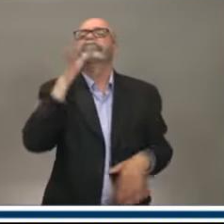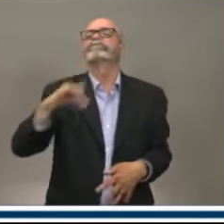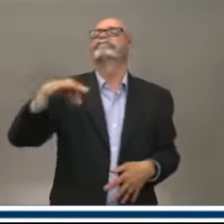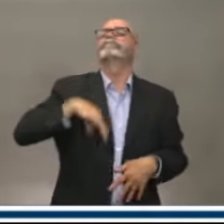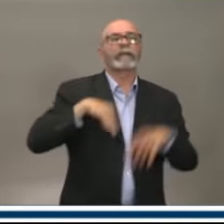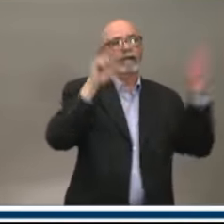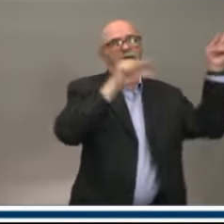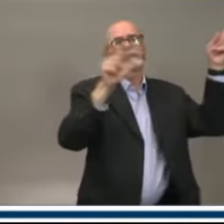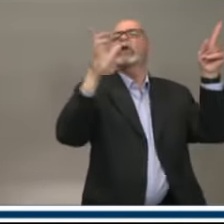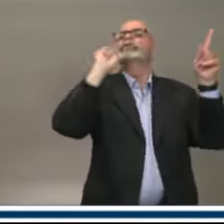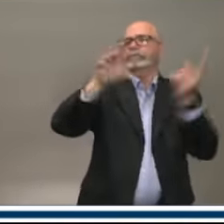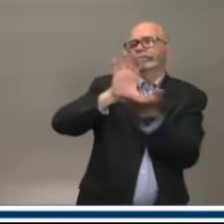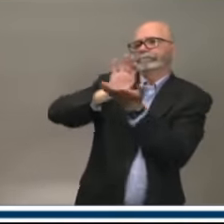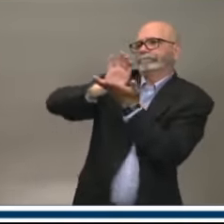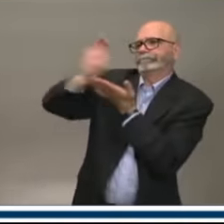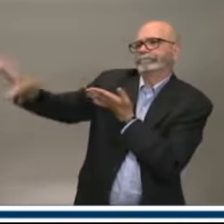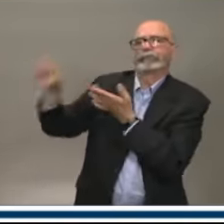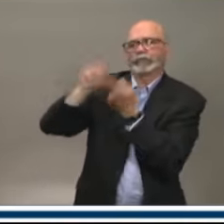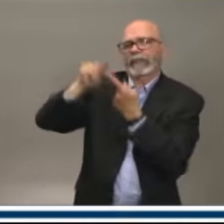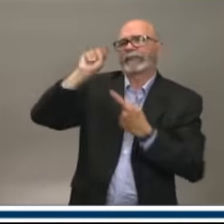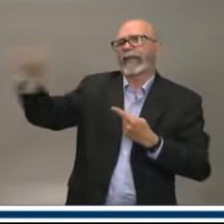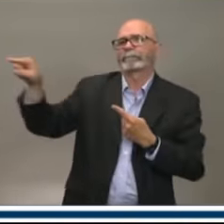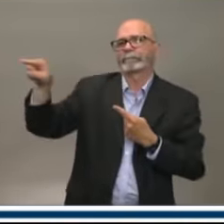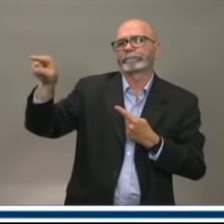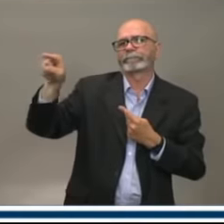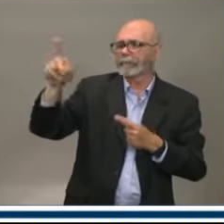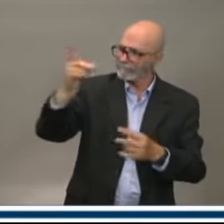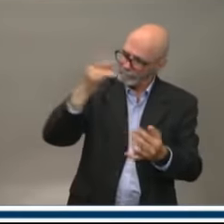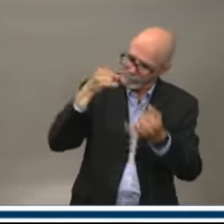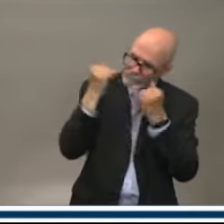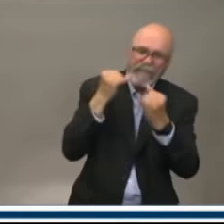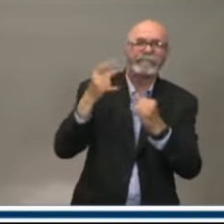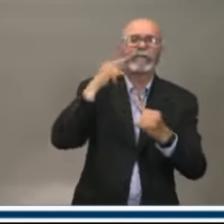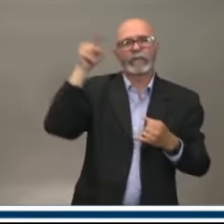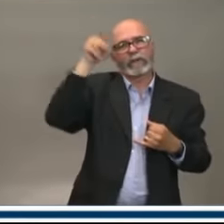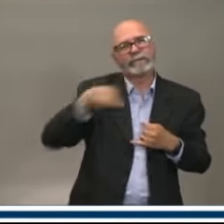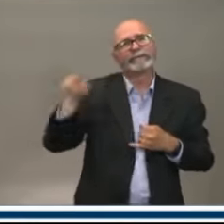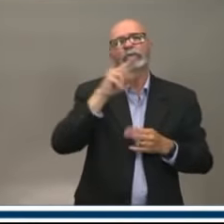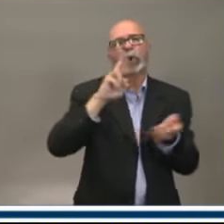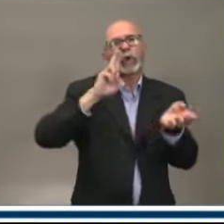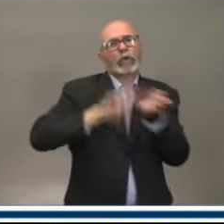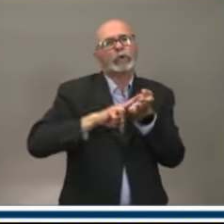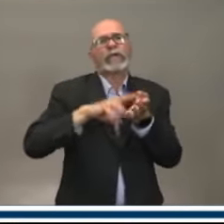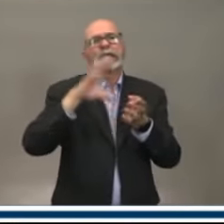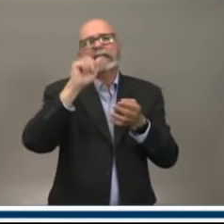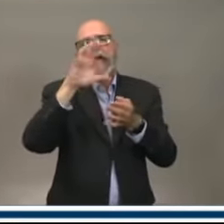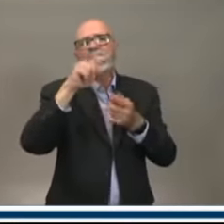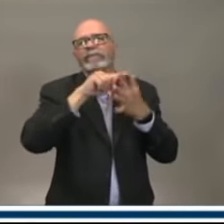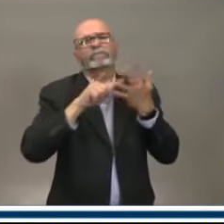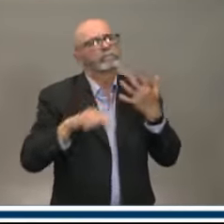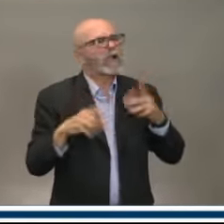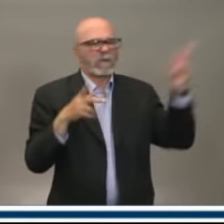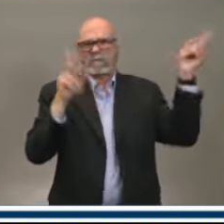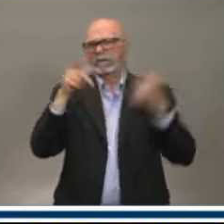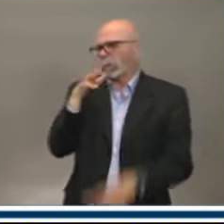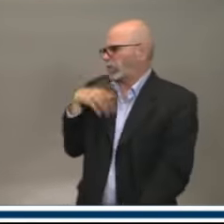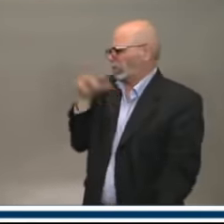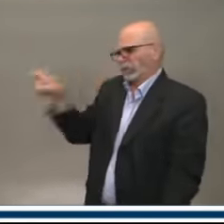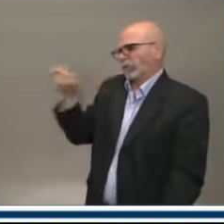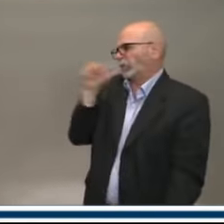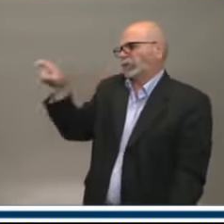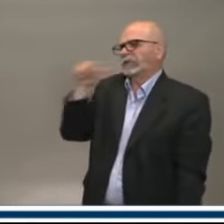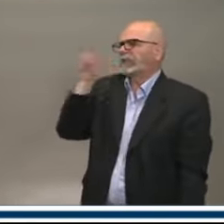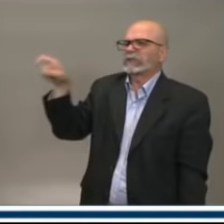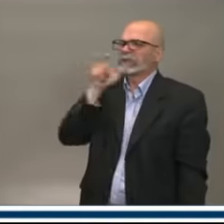to fight for that arrangement. While others suggested we shouldn't, we fought for that arrangement because we believe it's important to